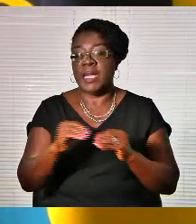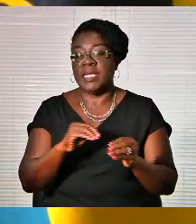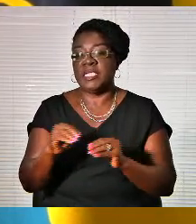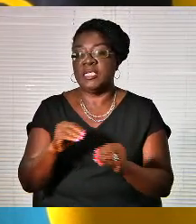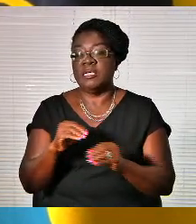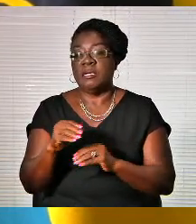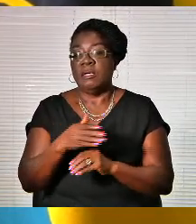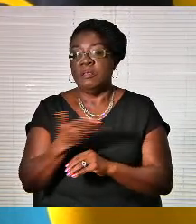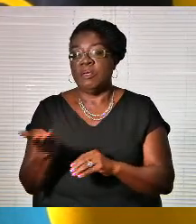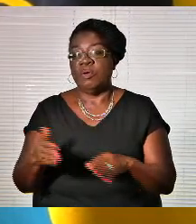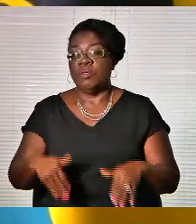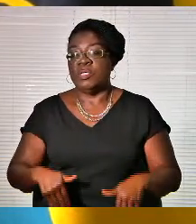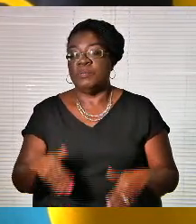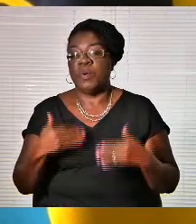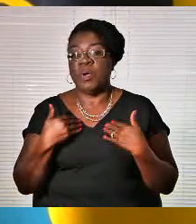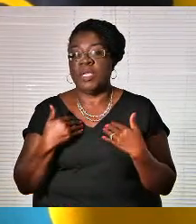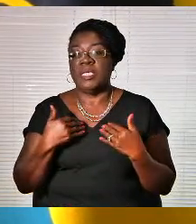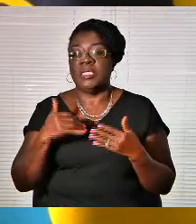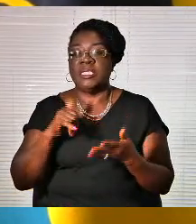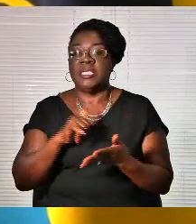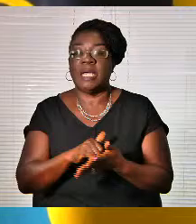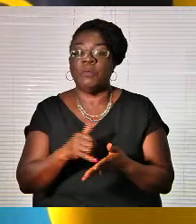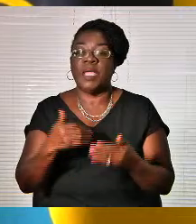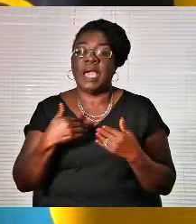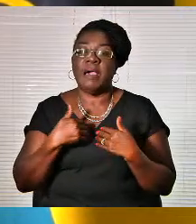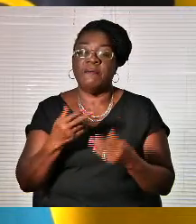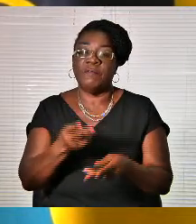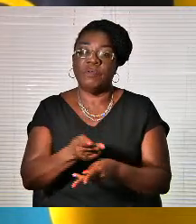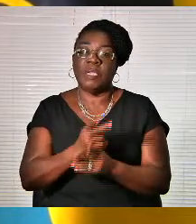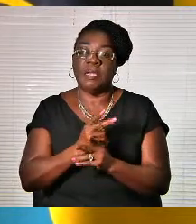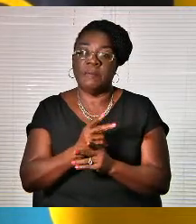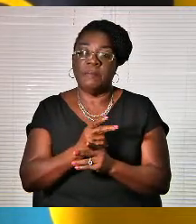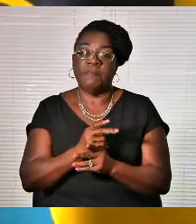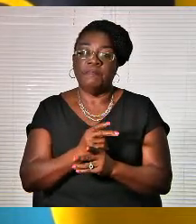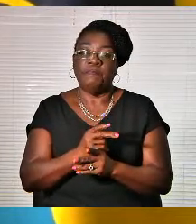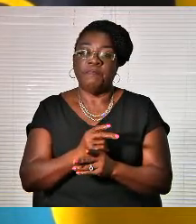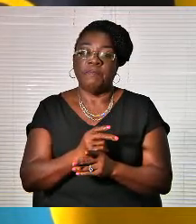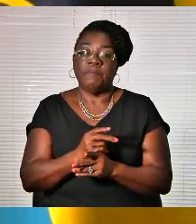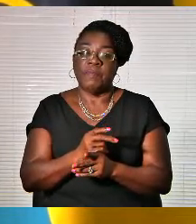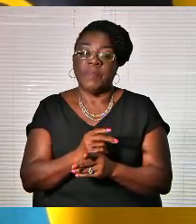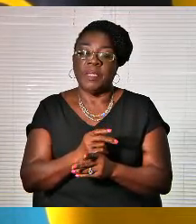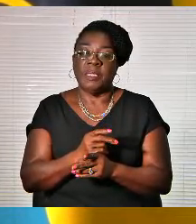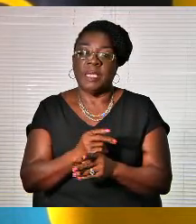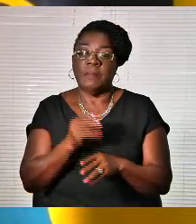those bodies that we have to hold, requiring any